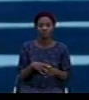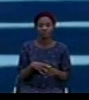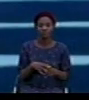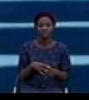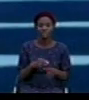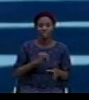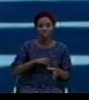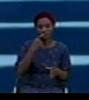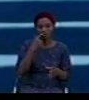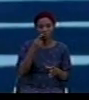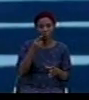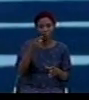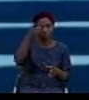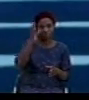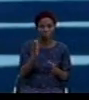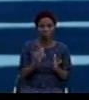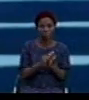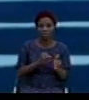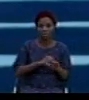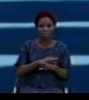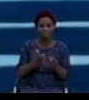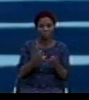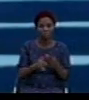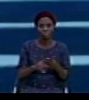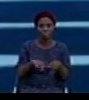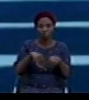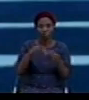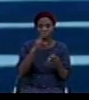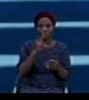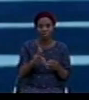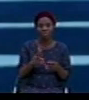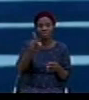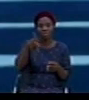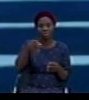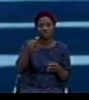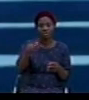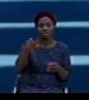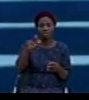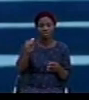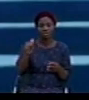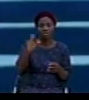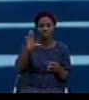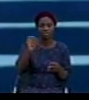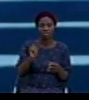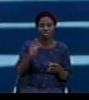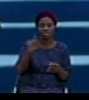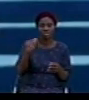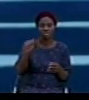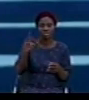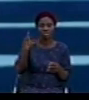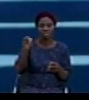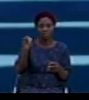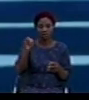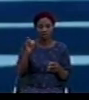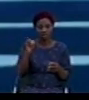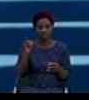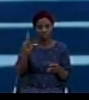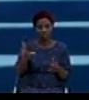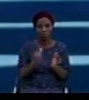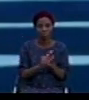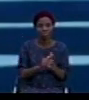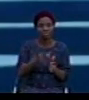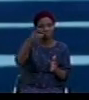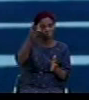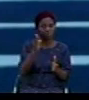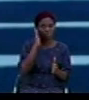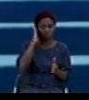that, Lord, I don't want to give her paracetamol before she sleeps this night. I want you to perfect her healing. And when we got home that night, I didn't give her, even though I kept it